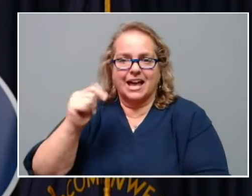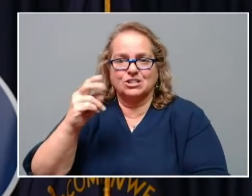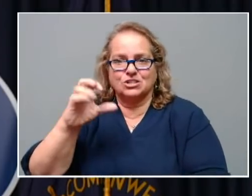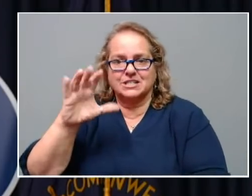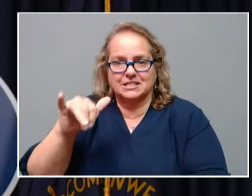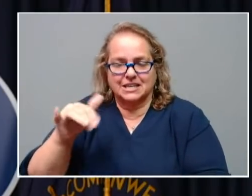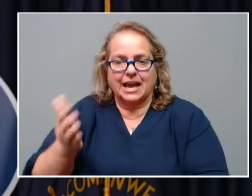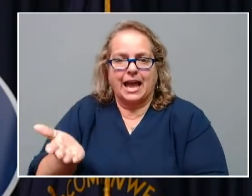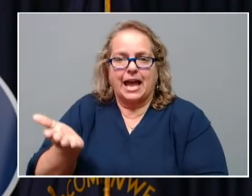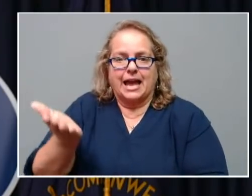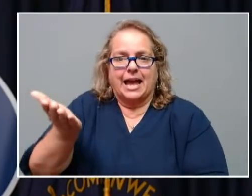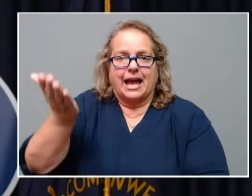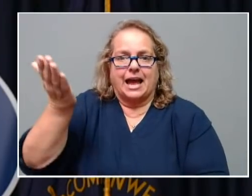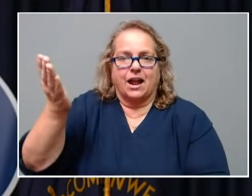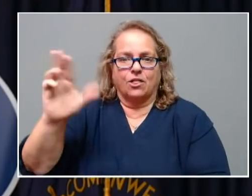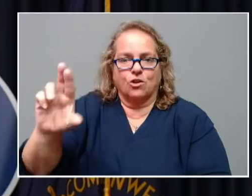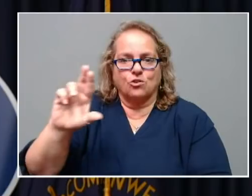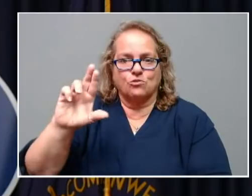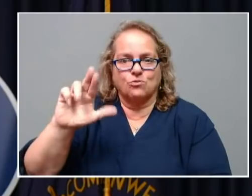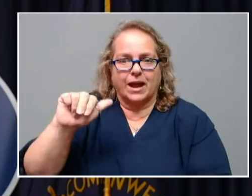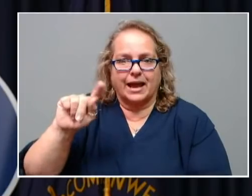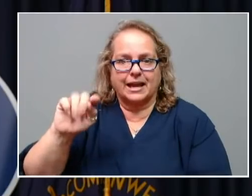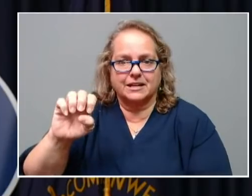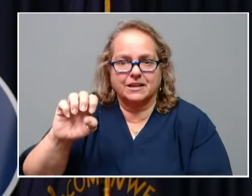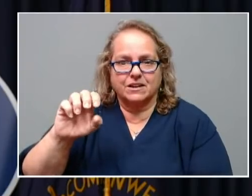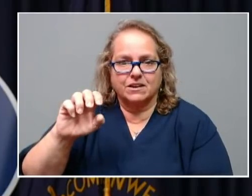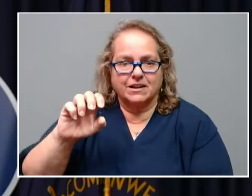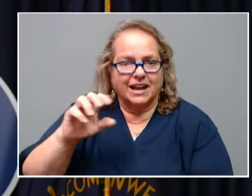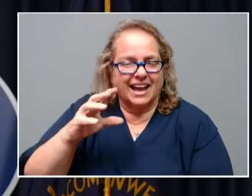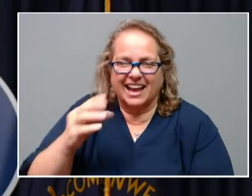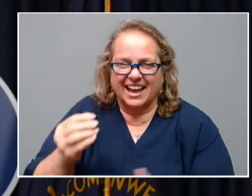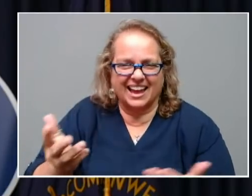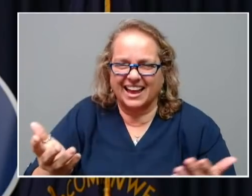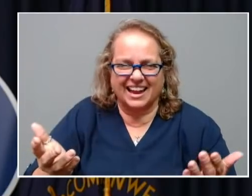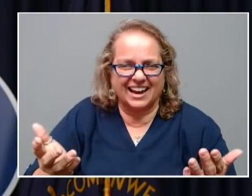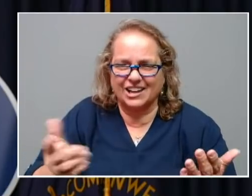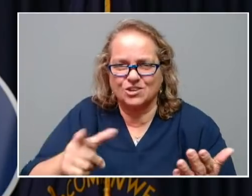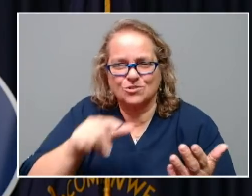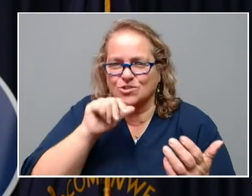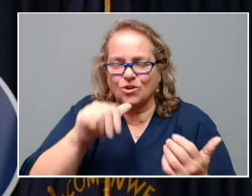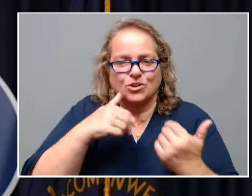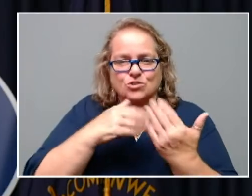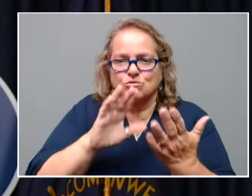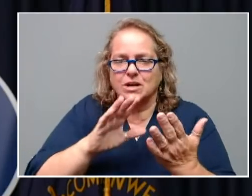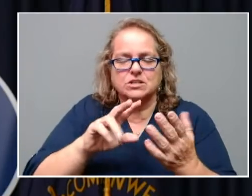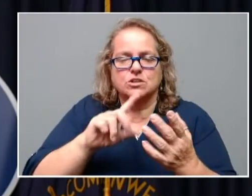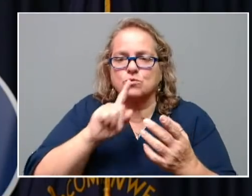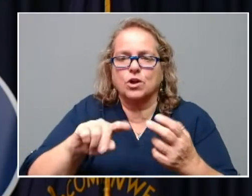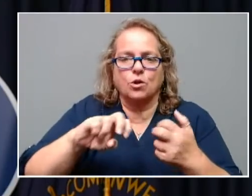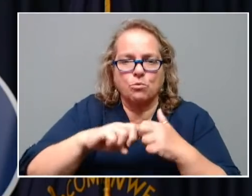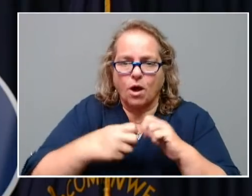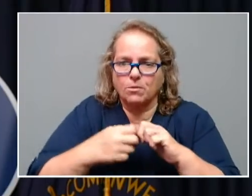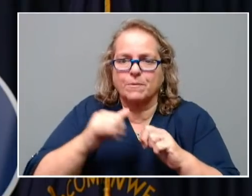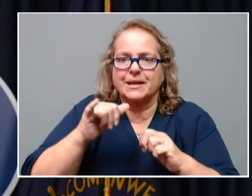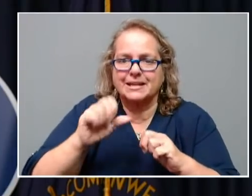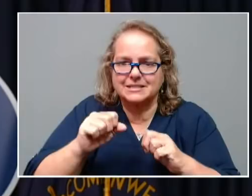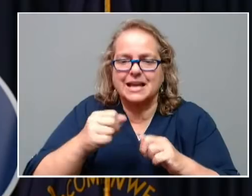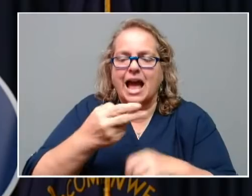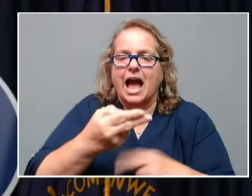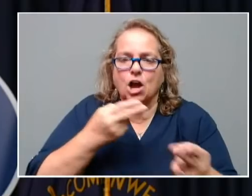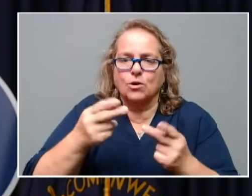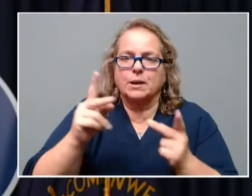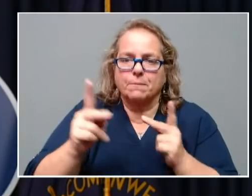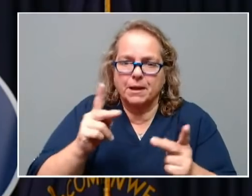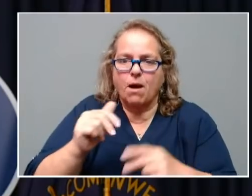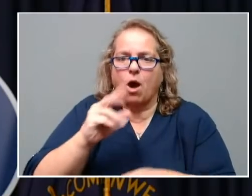higher rate from the traveling agencies, and we don't address the underlying problem, which I think is hiring folks away